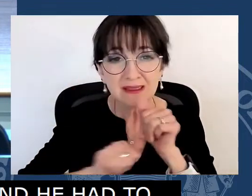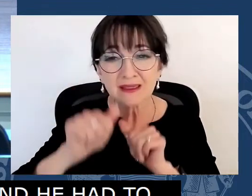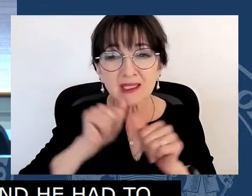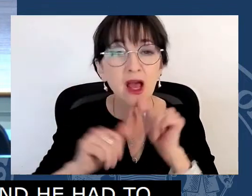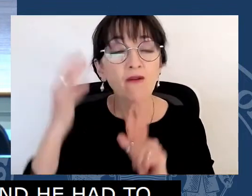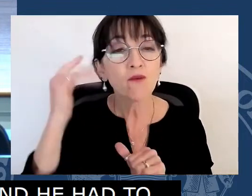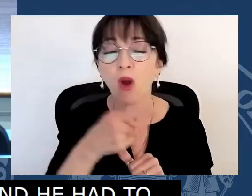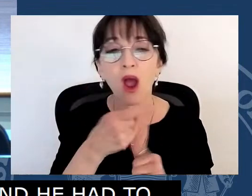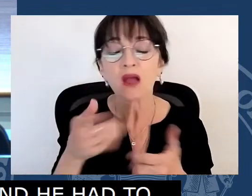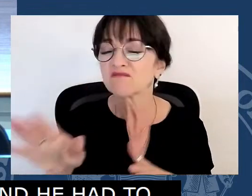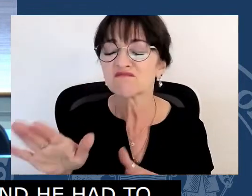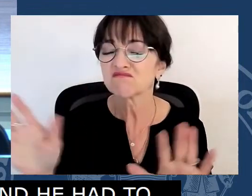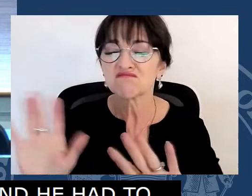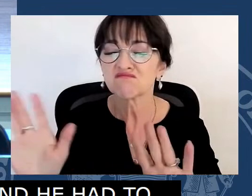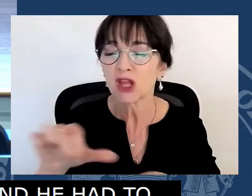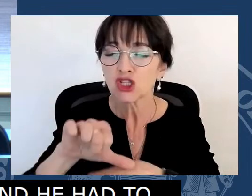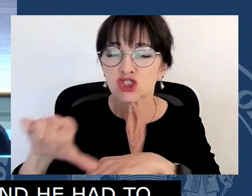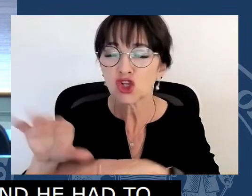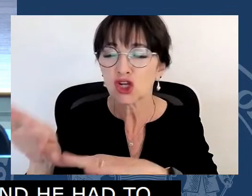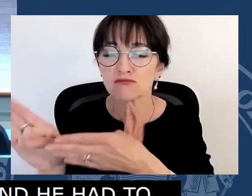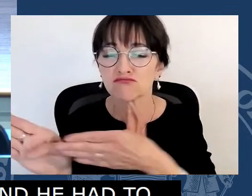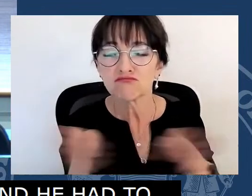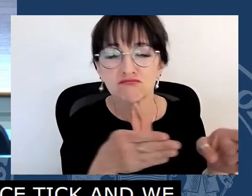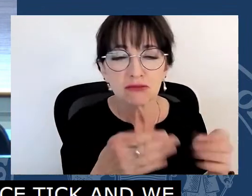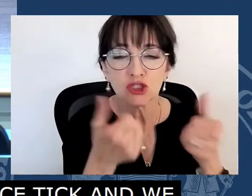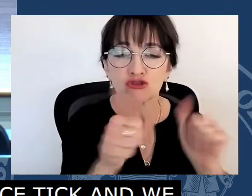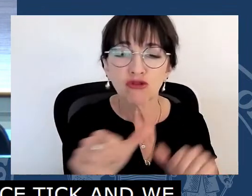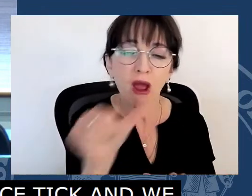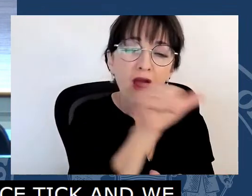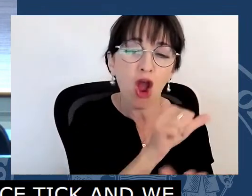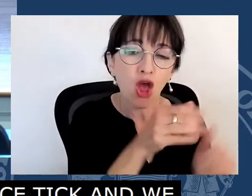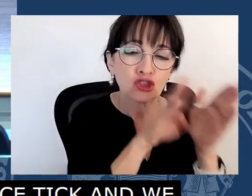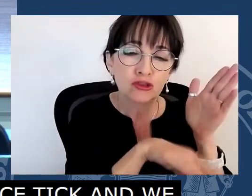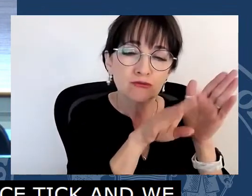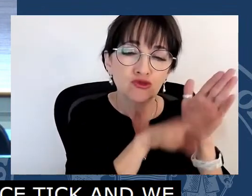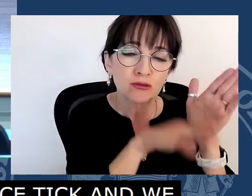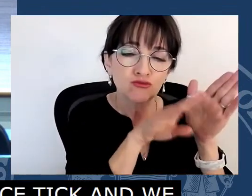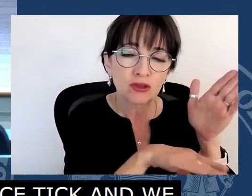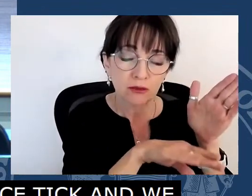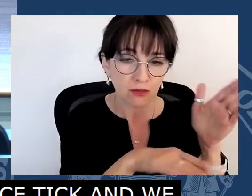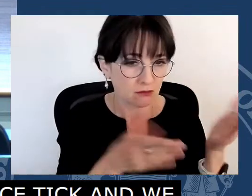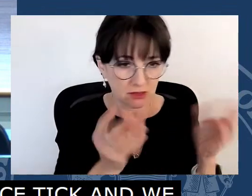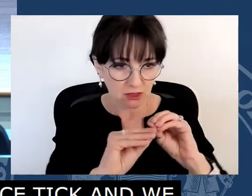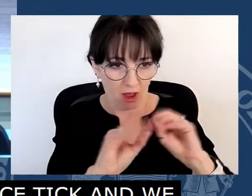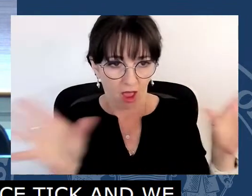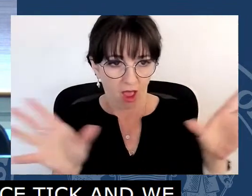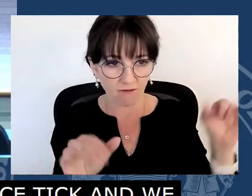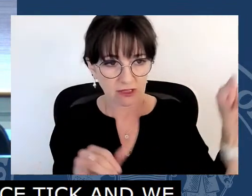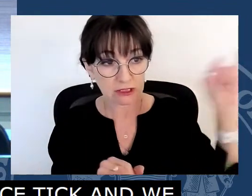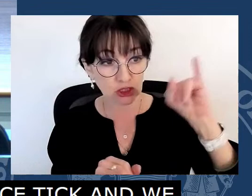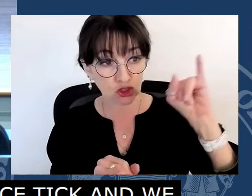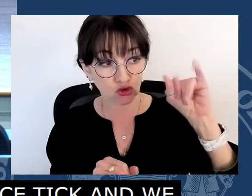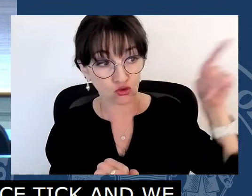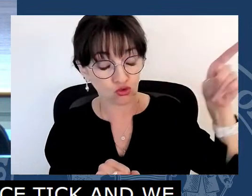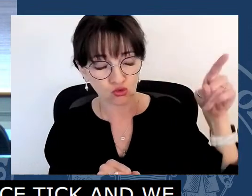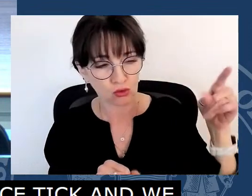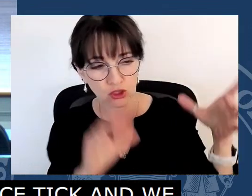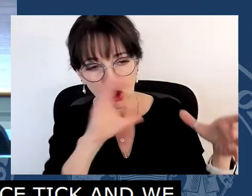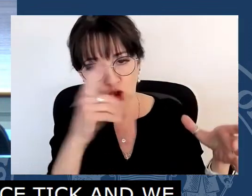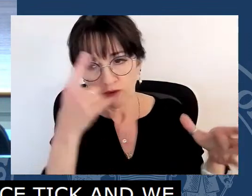cheapest way in, when it was obviously the insurance. The insurance just needed to be paid for the operation